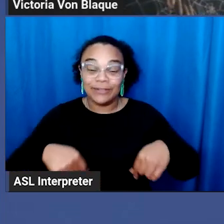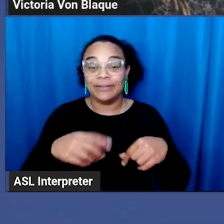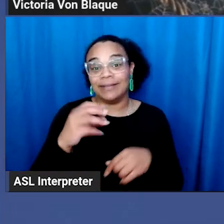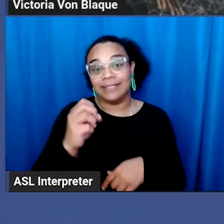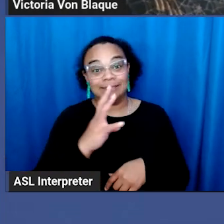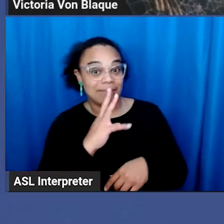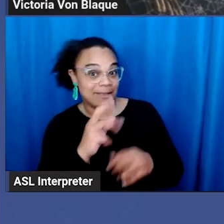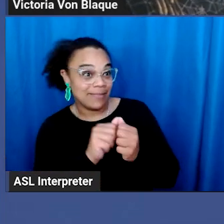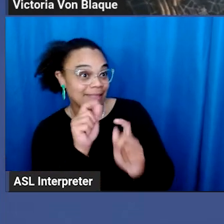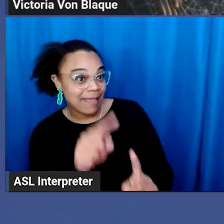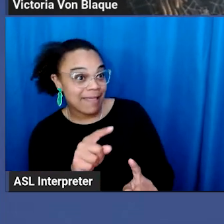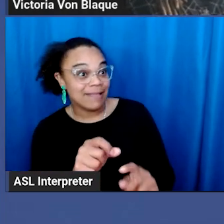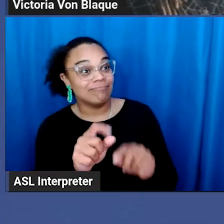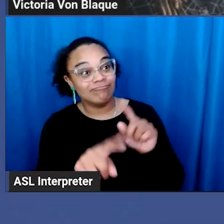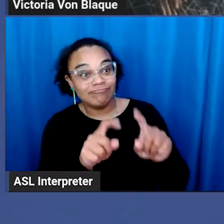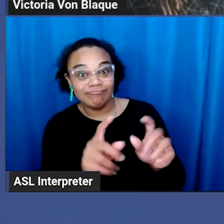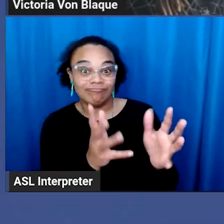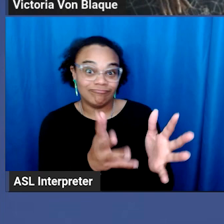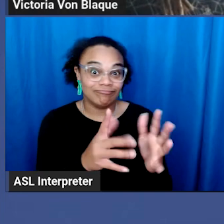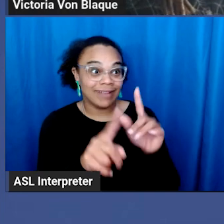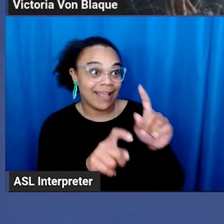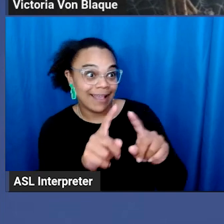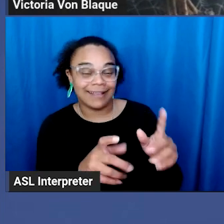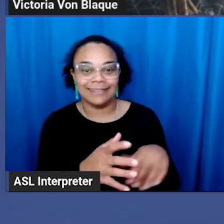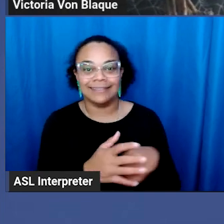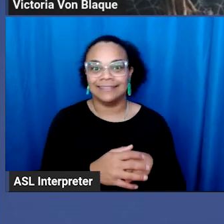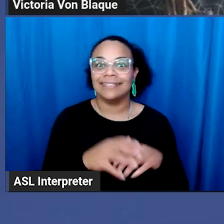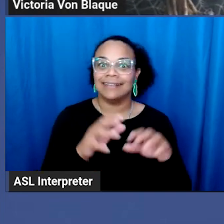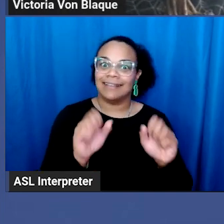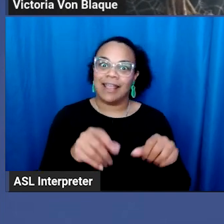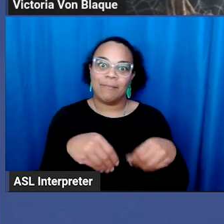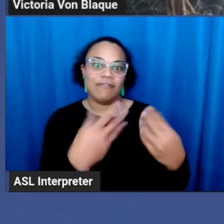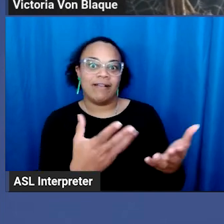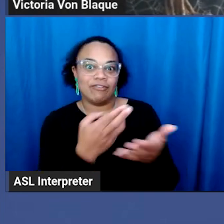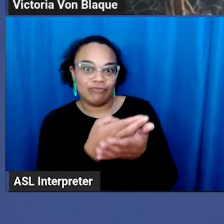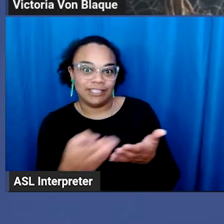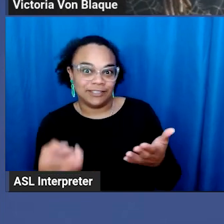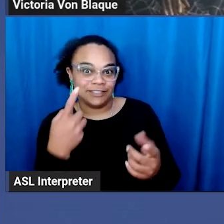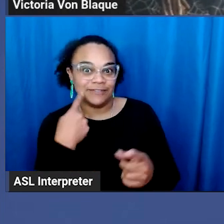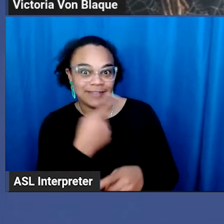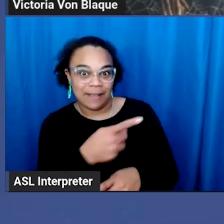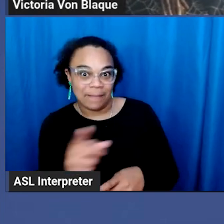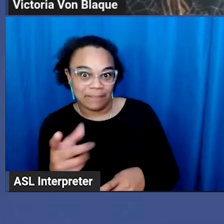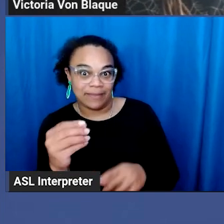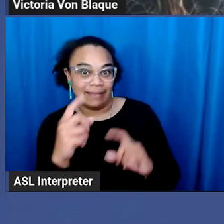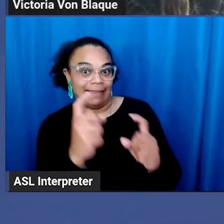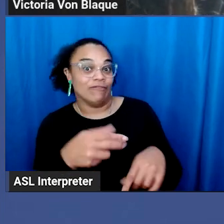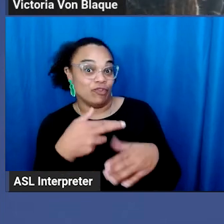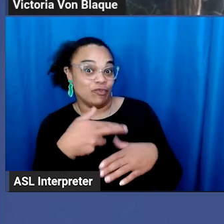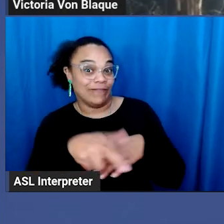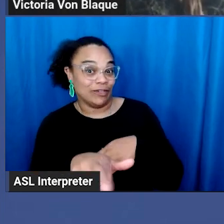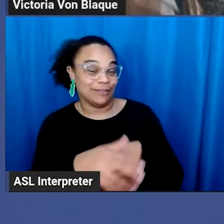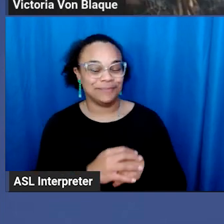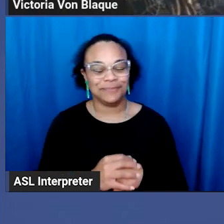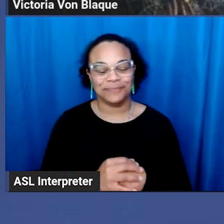them and asking them questions, and being able to provide resources and referrals.